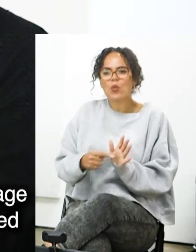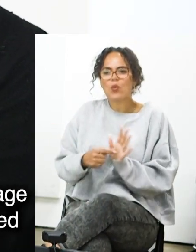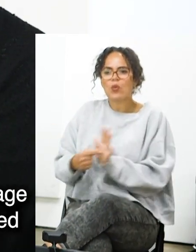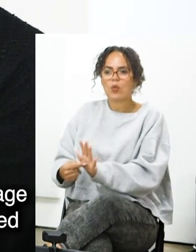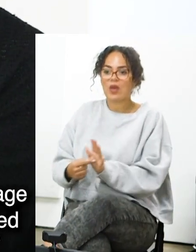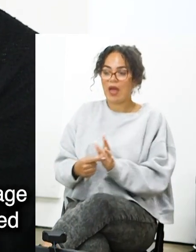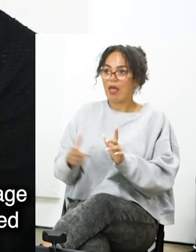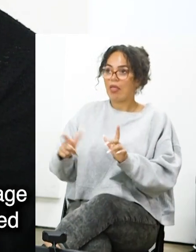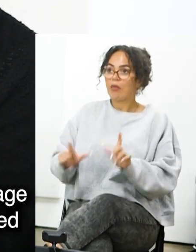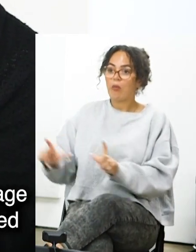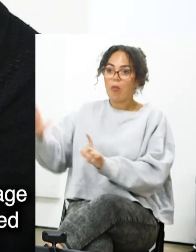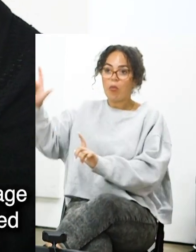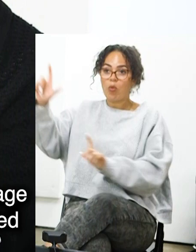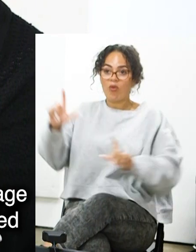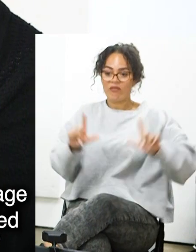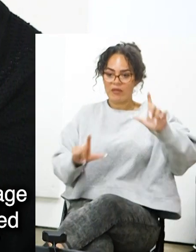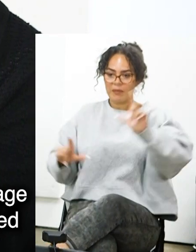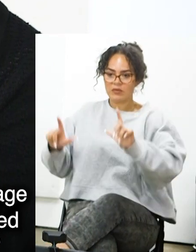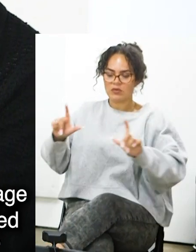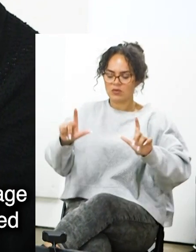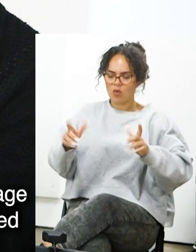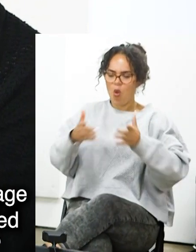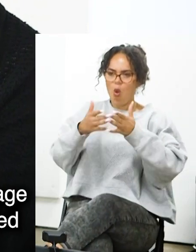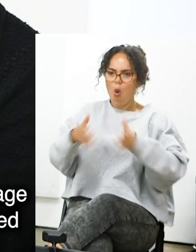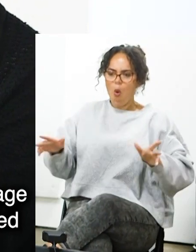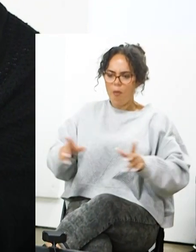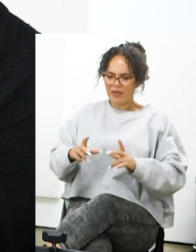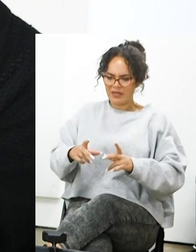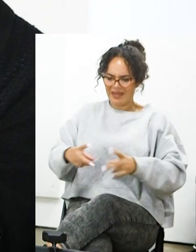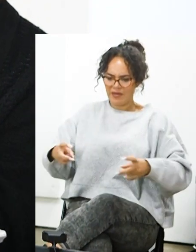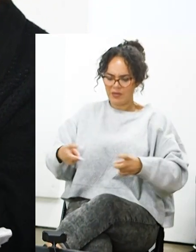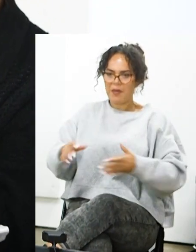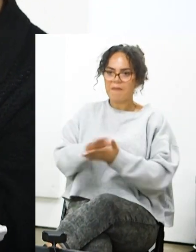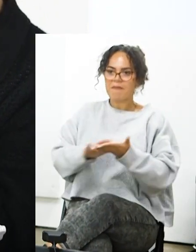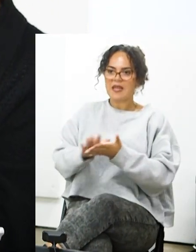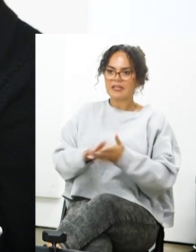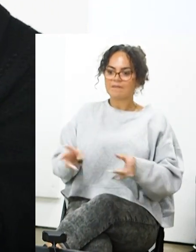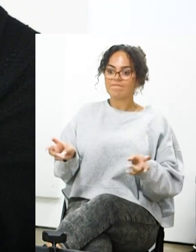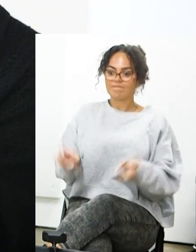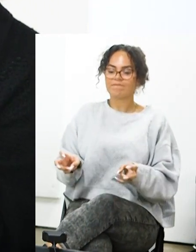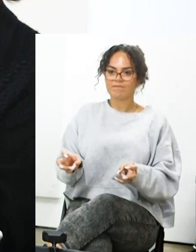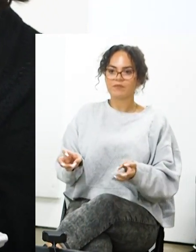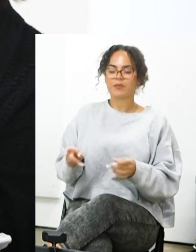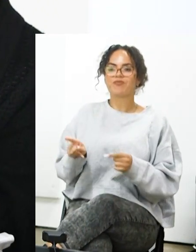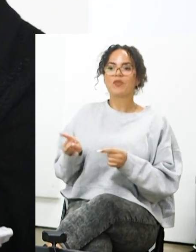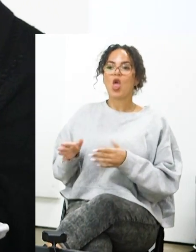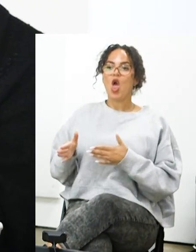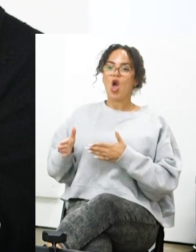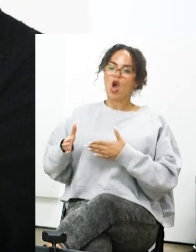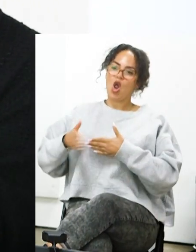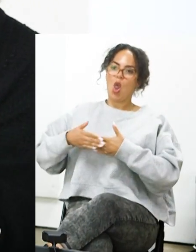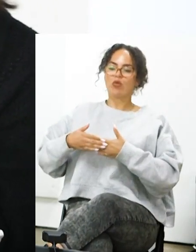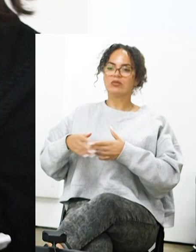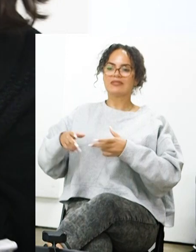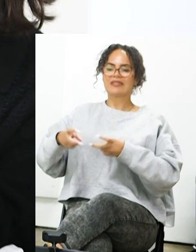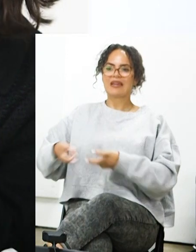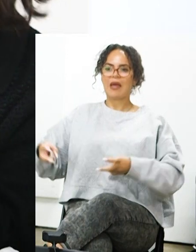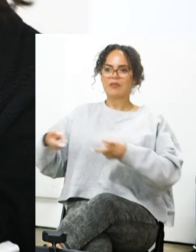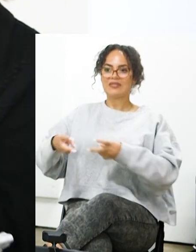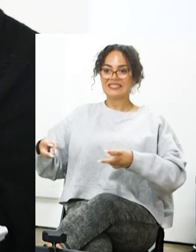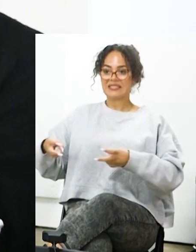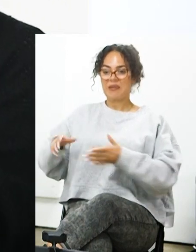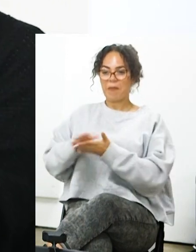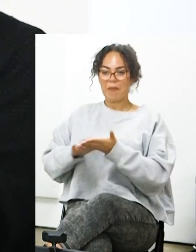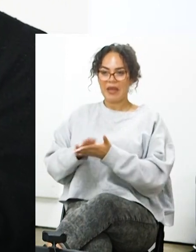moving images can have open caption, which means it's embedded caption. Closed caption means it could be taken off and turned